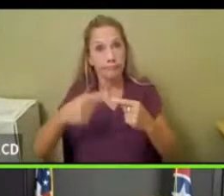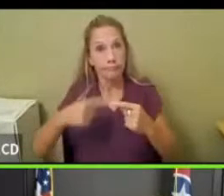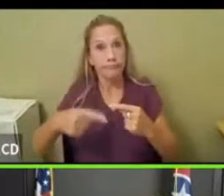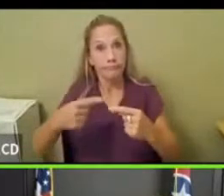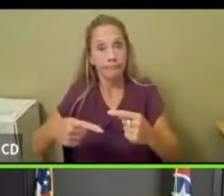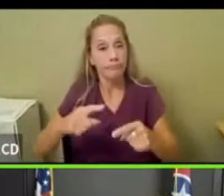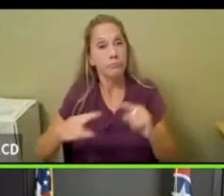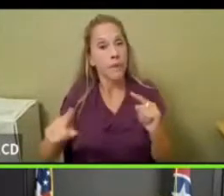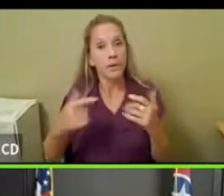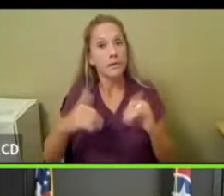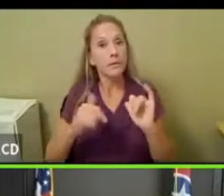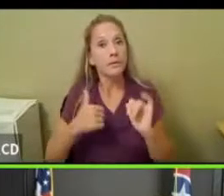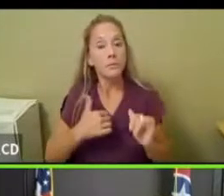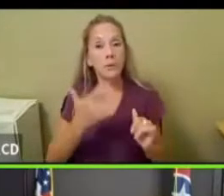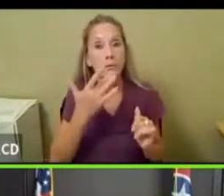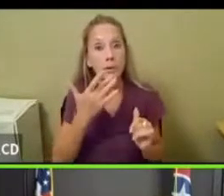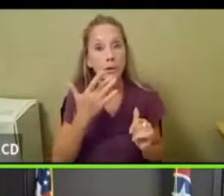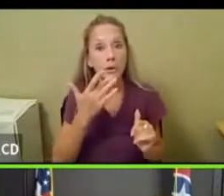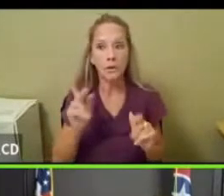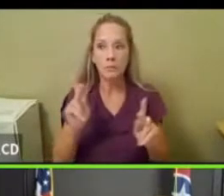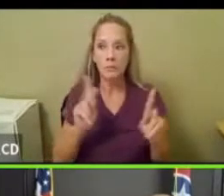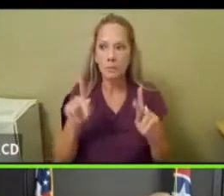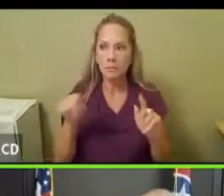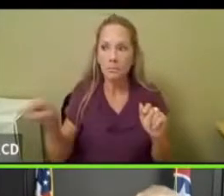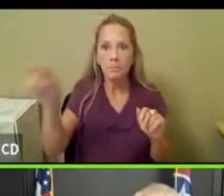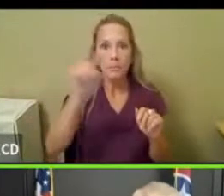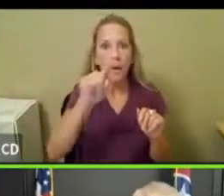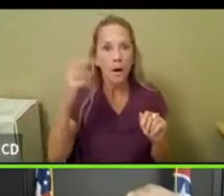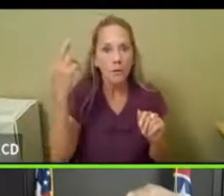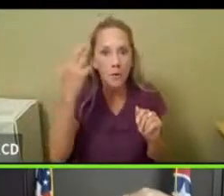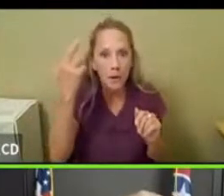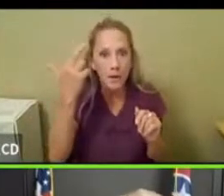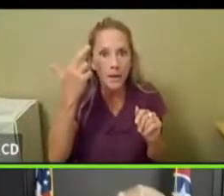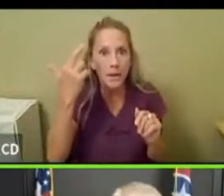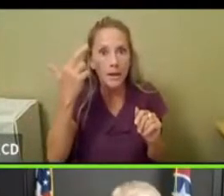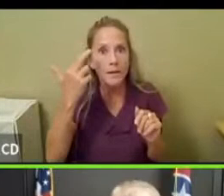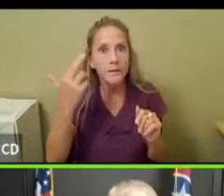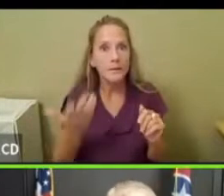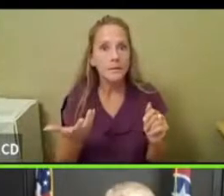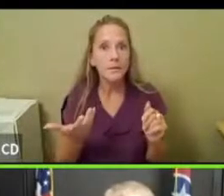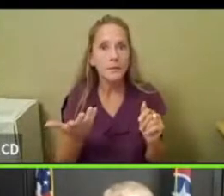prefer that people realize that